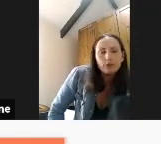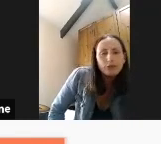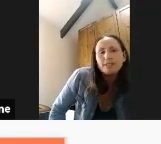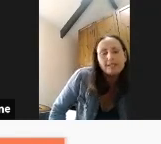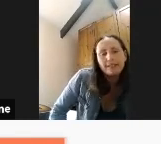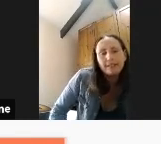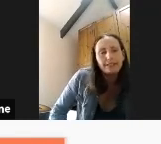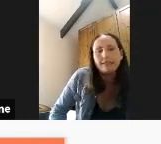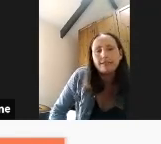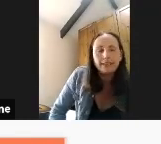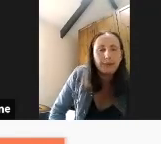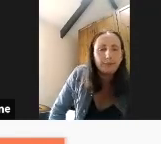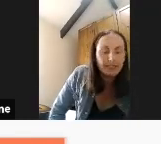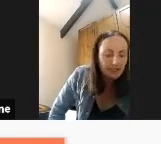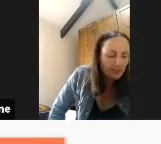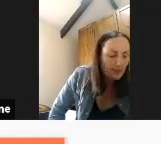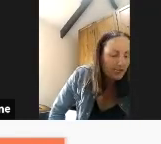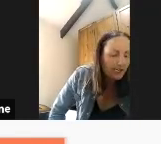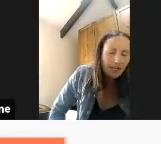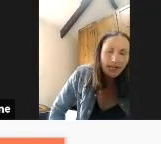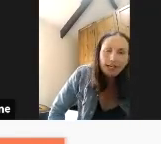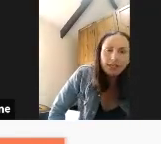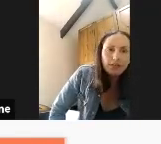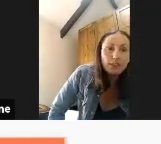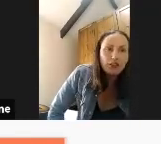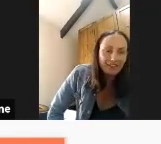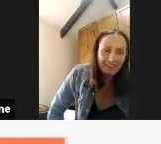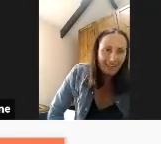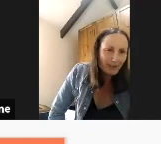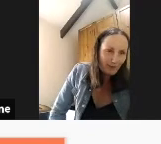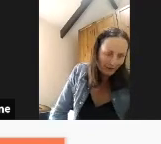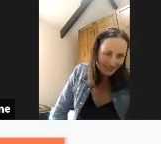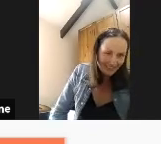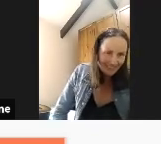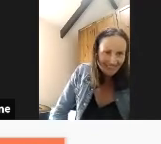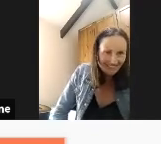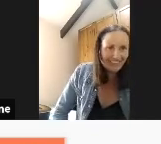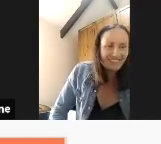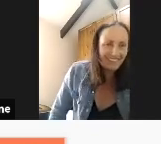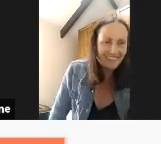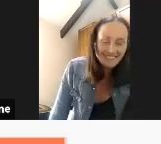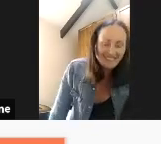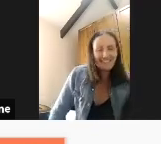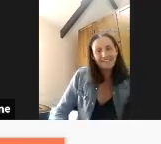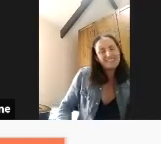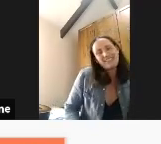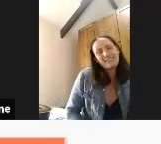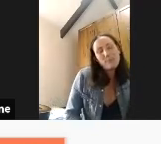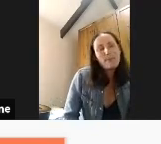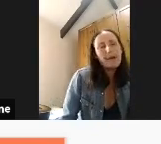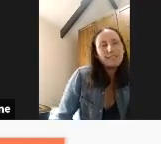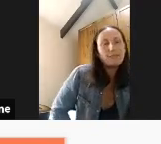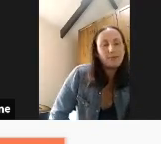is full of businesses like this. They tend to be, you know, they're not at the scale of the Tesco's and the, you know,